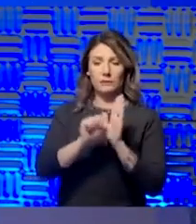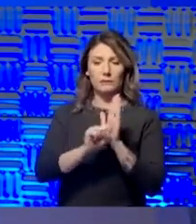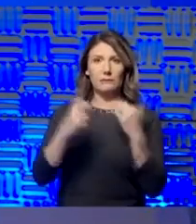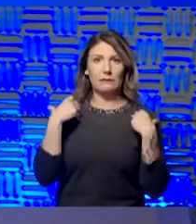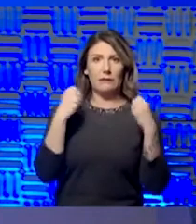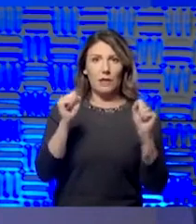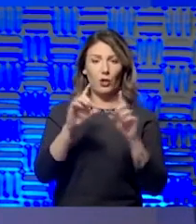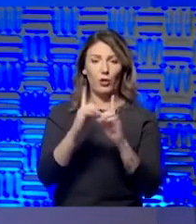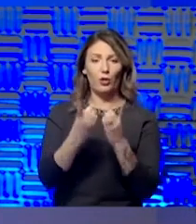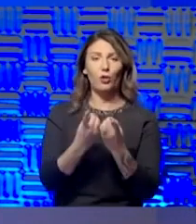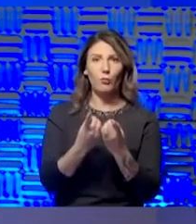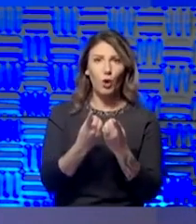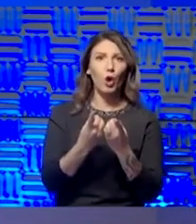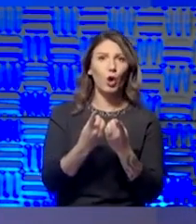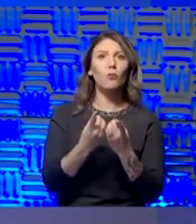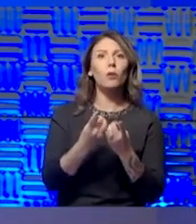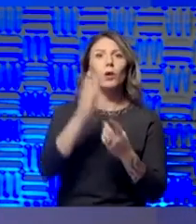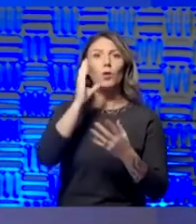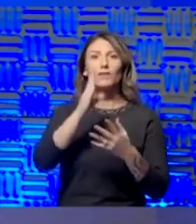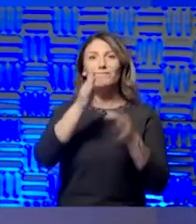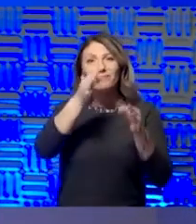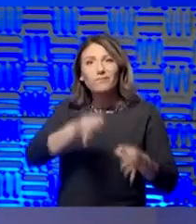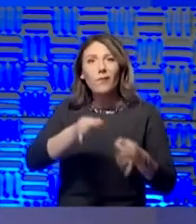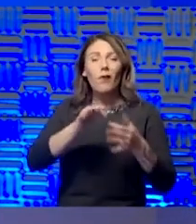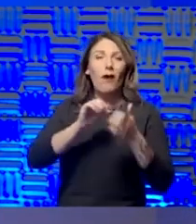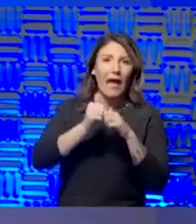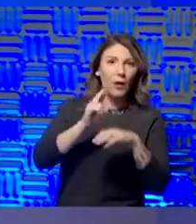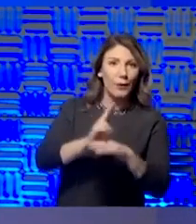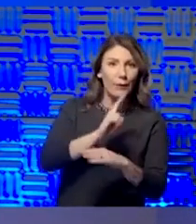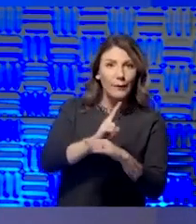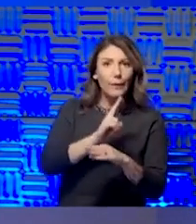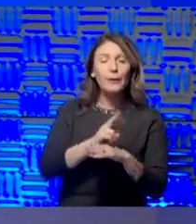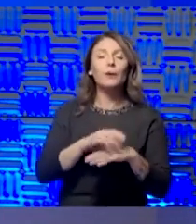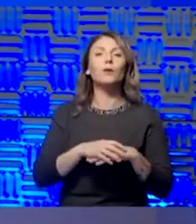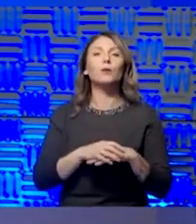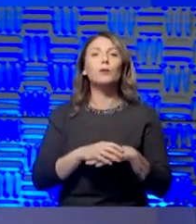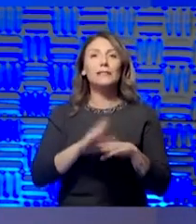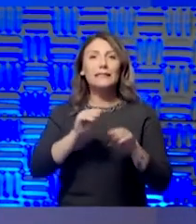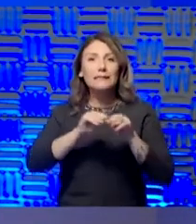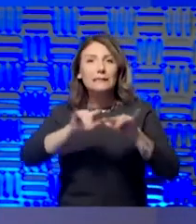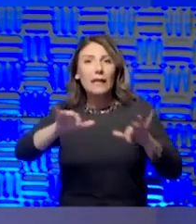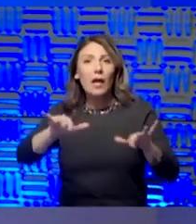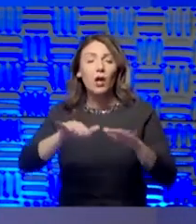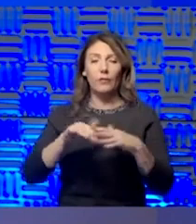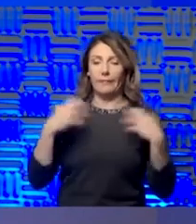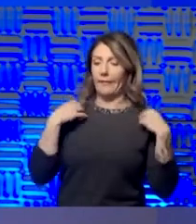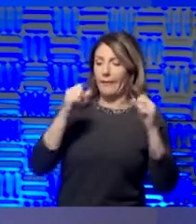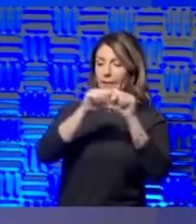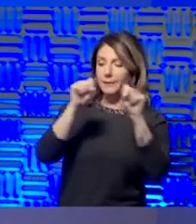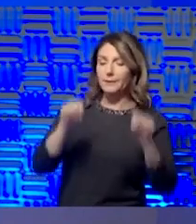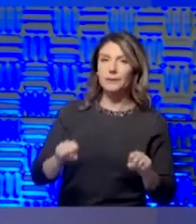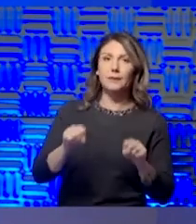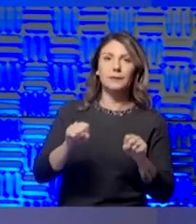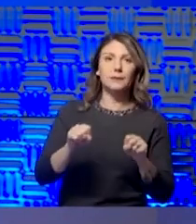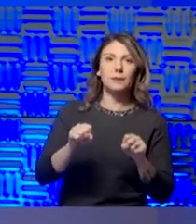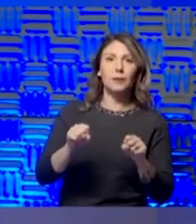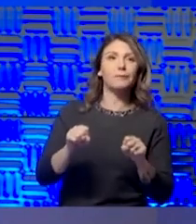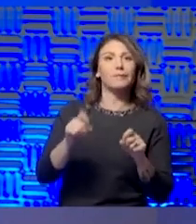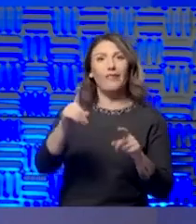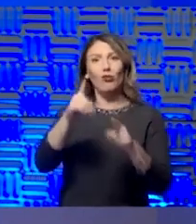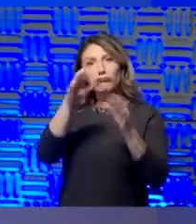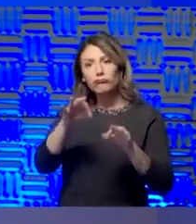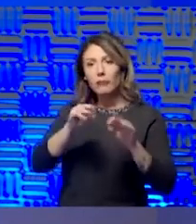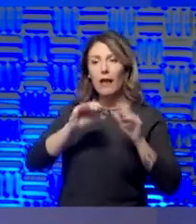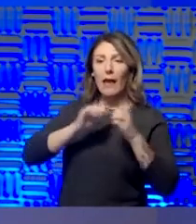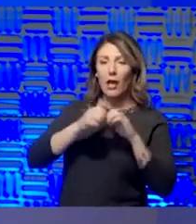department ways to deploy. There's going to be the health system ways to deploy, and other local hospitals